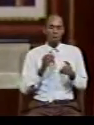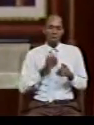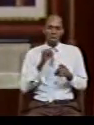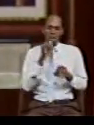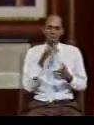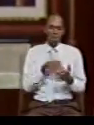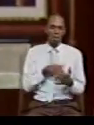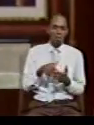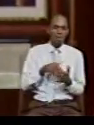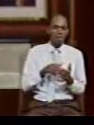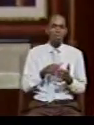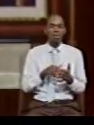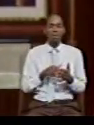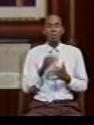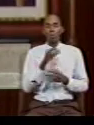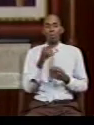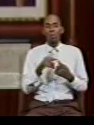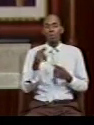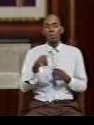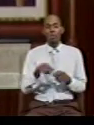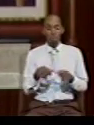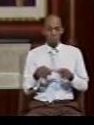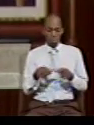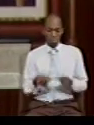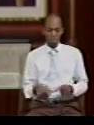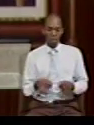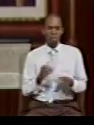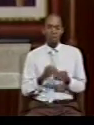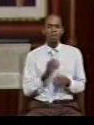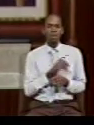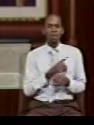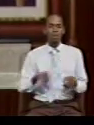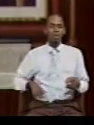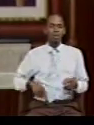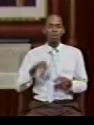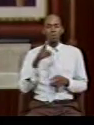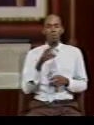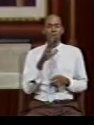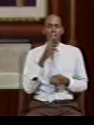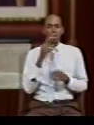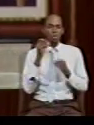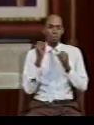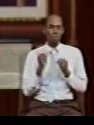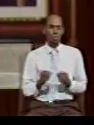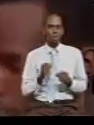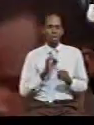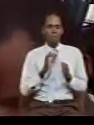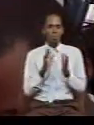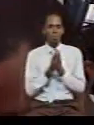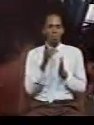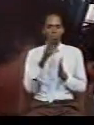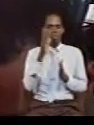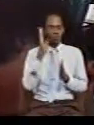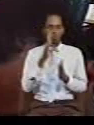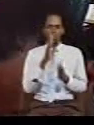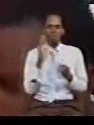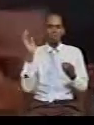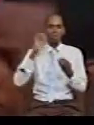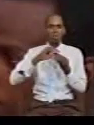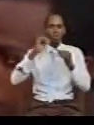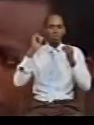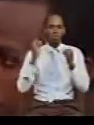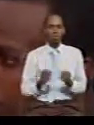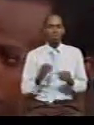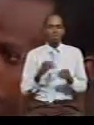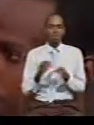remain in the Lord, you're strong. And I pray today you'll be stronger.